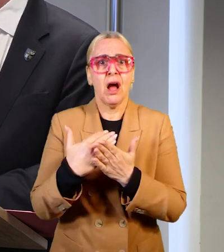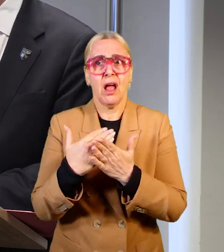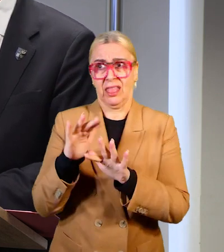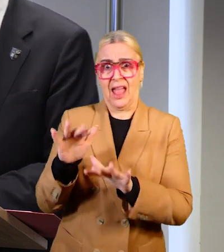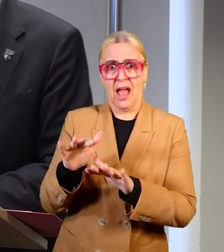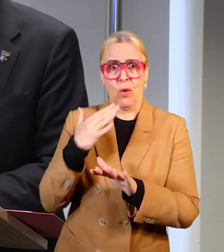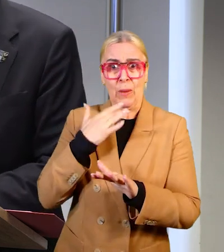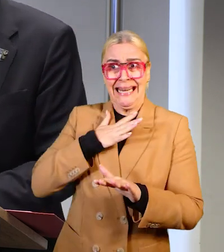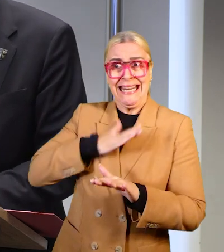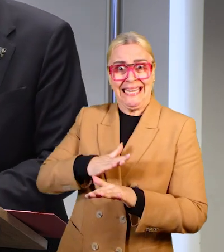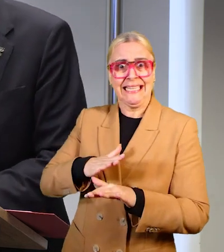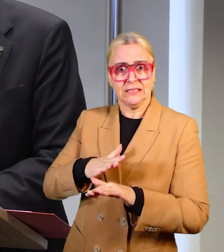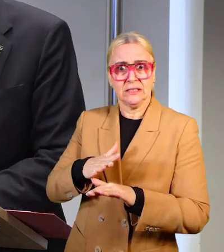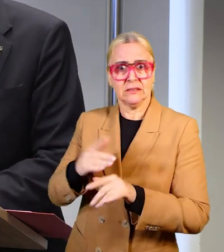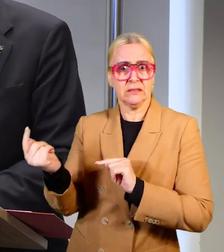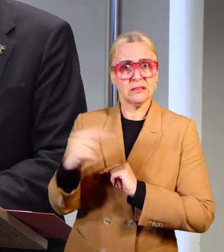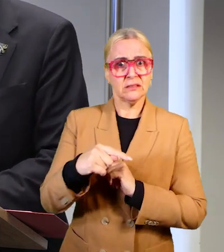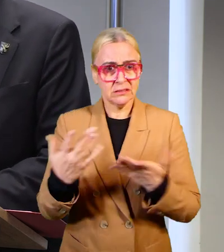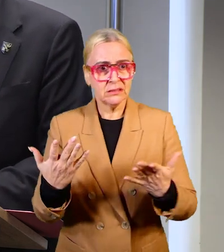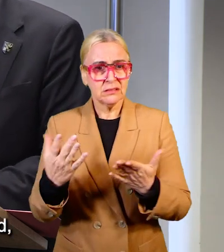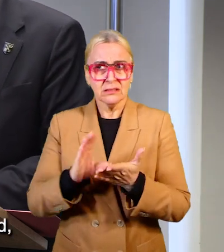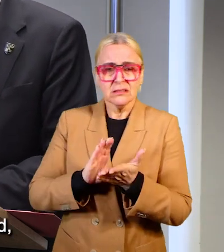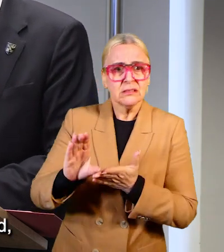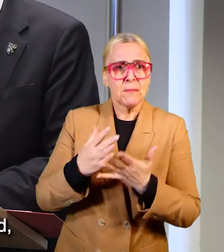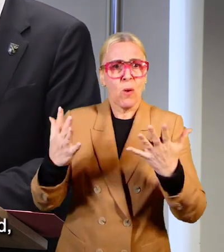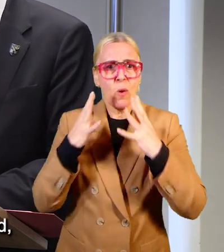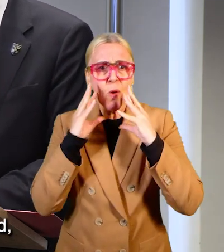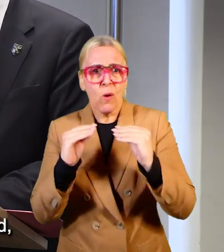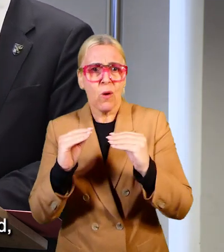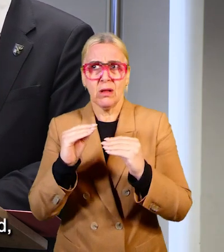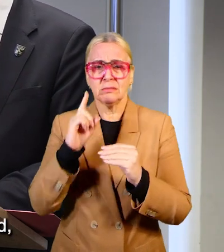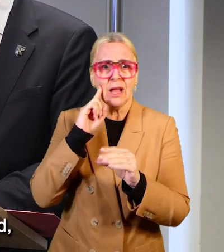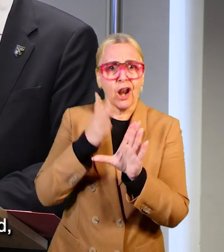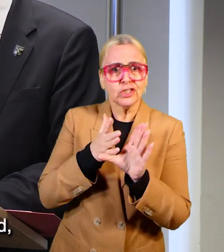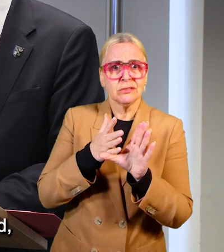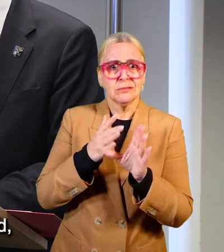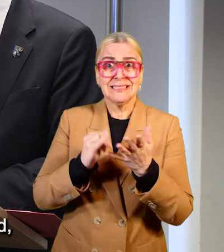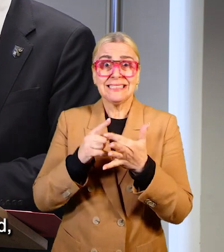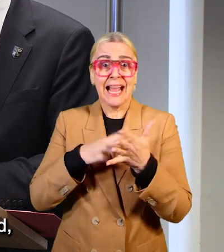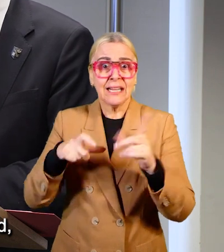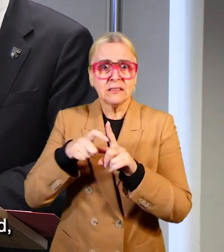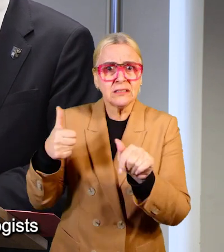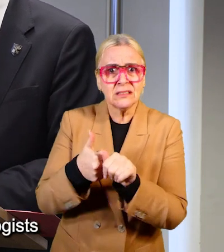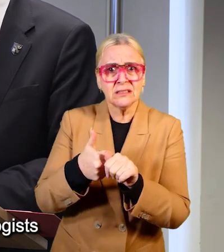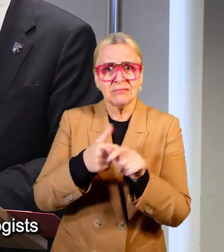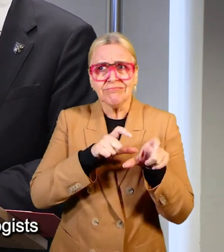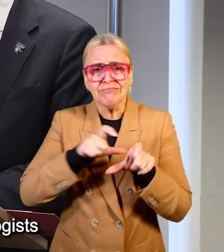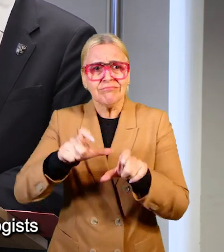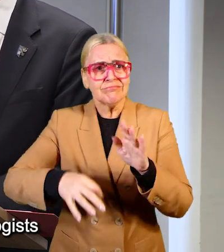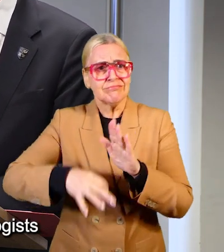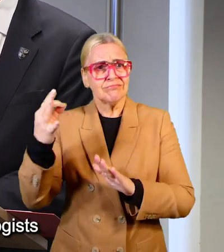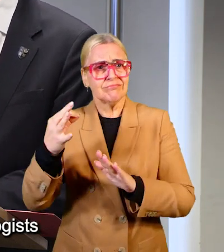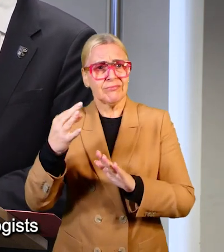and support, ensuring Surrey Fire and Rescue is there when and where it's needed, investing in